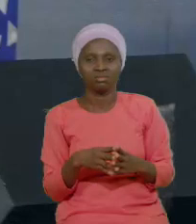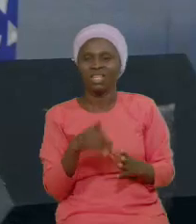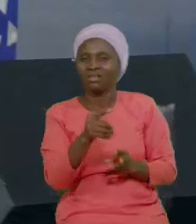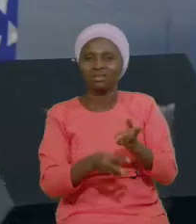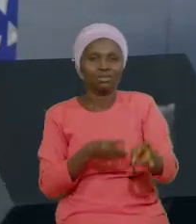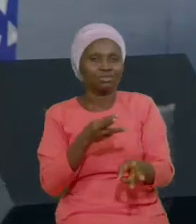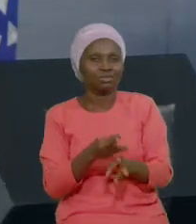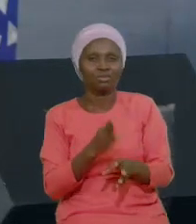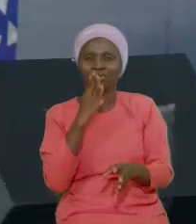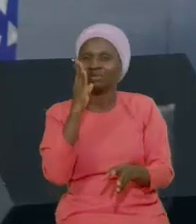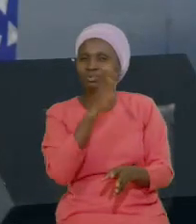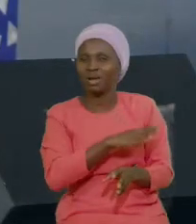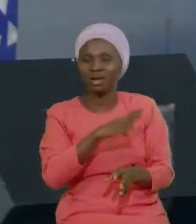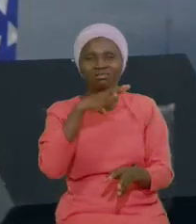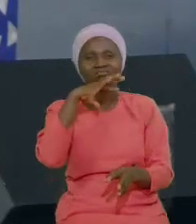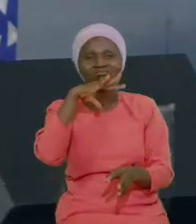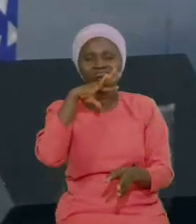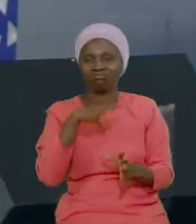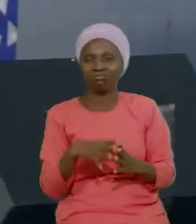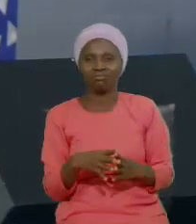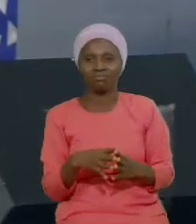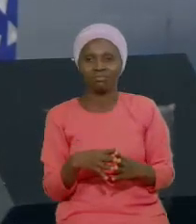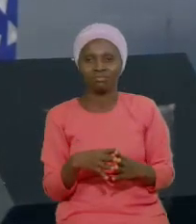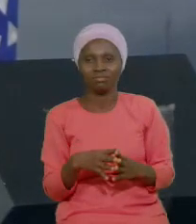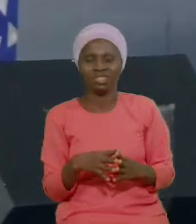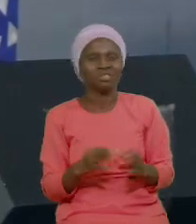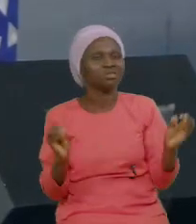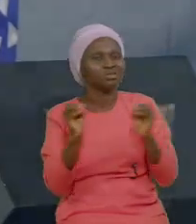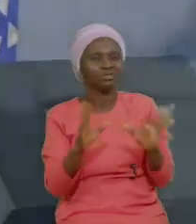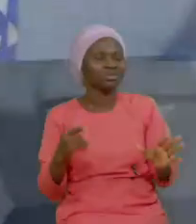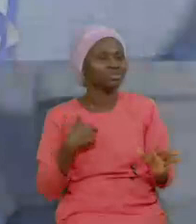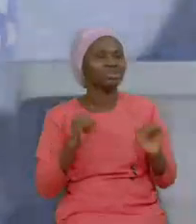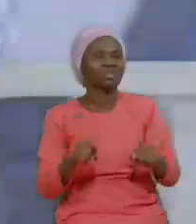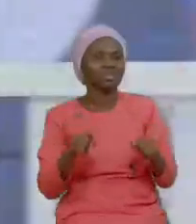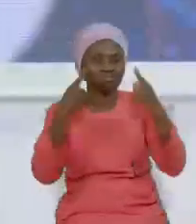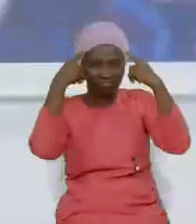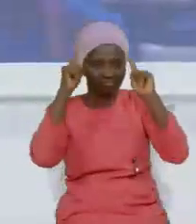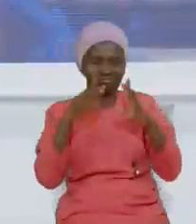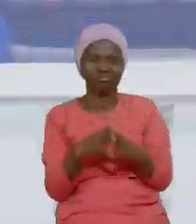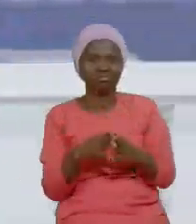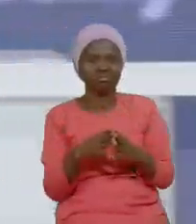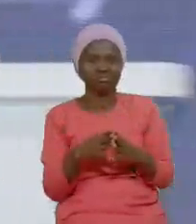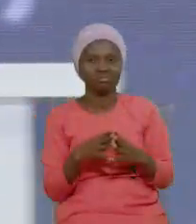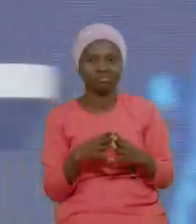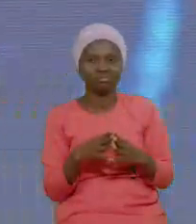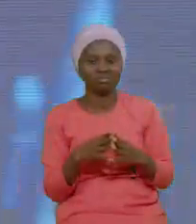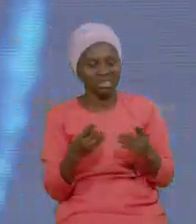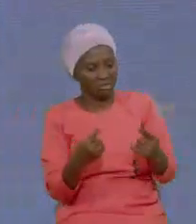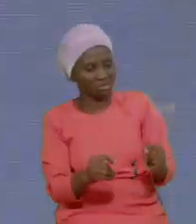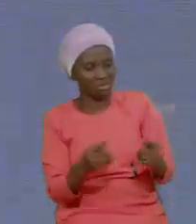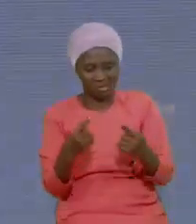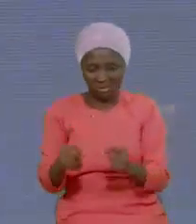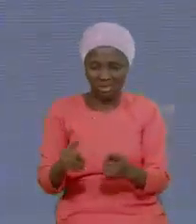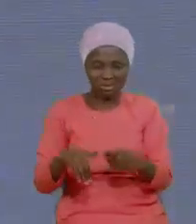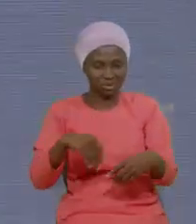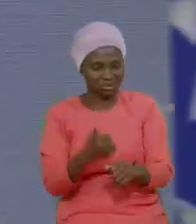world is corrupt. There's nothing we can do. And you try to make a change